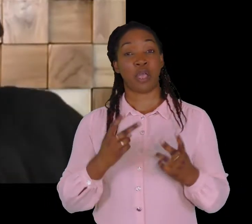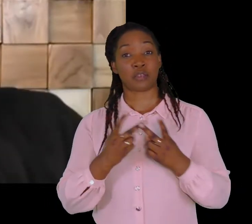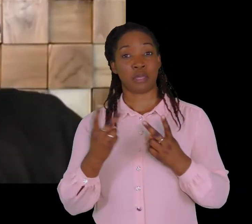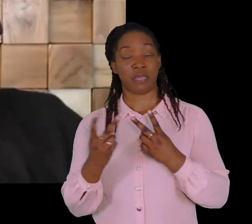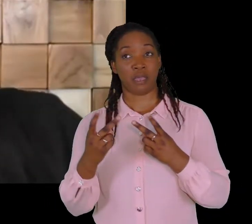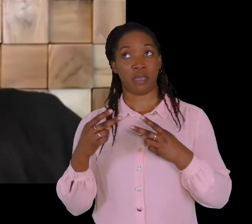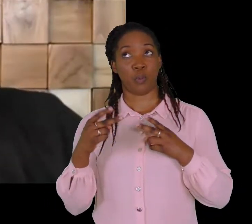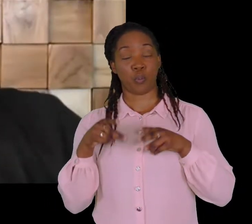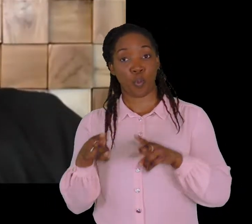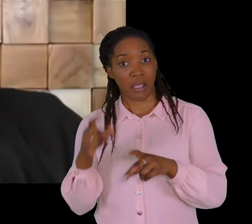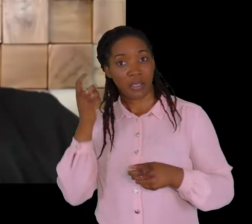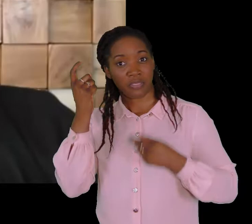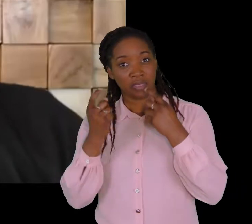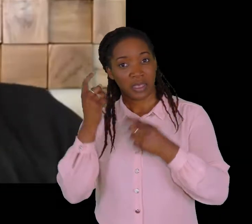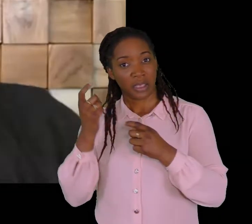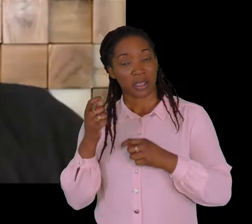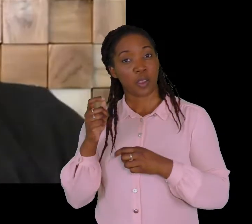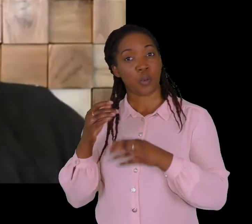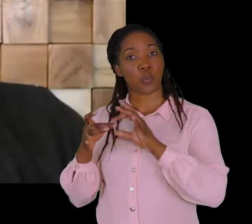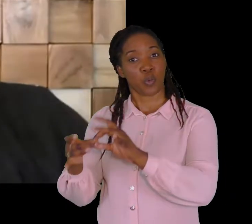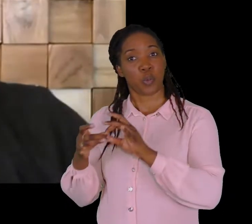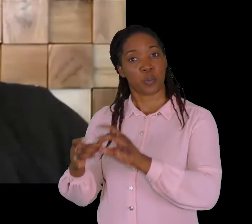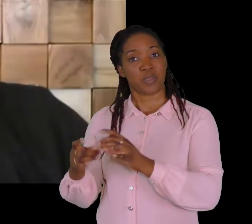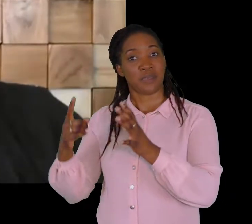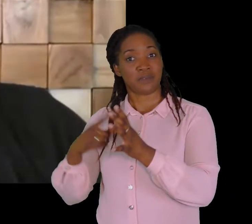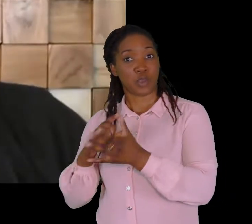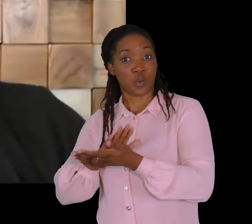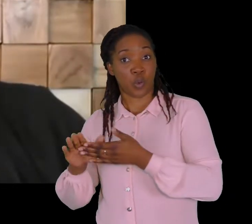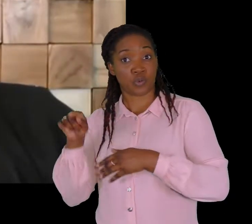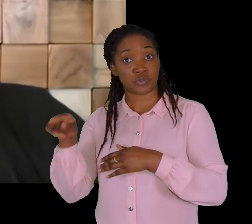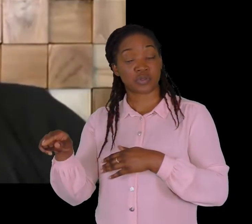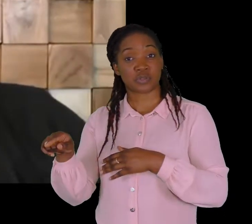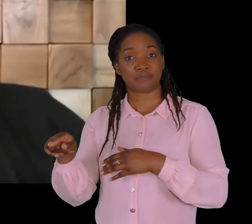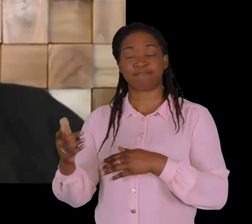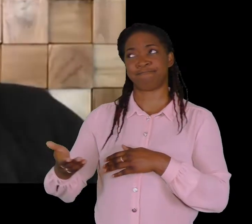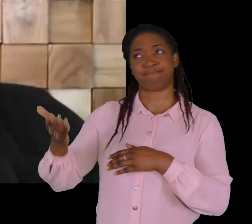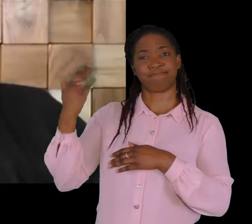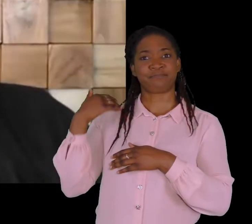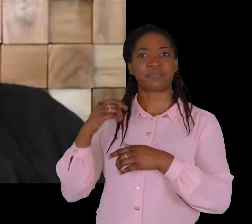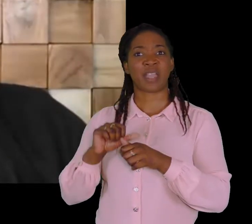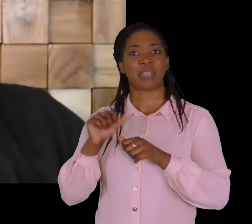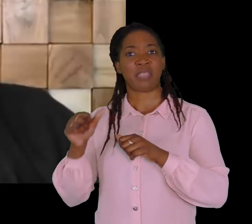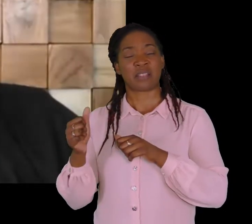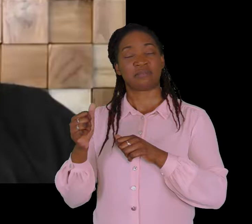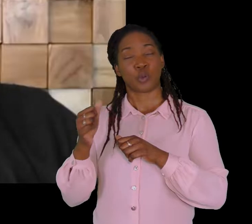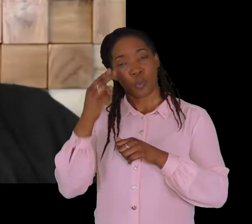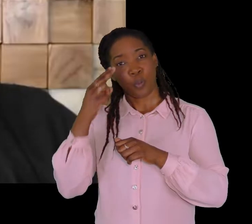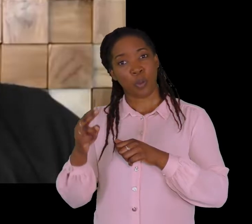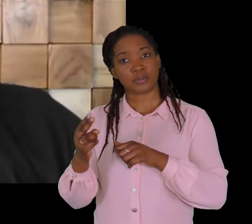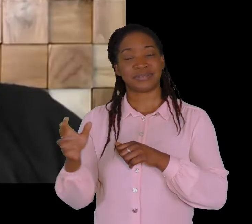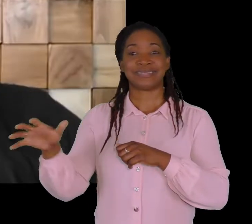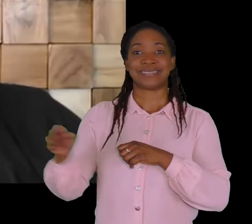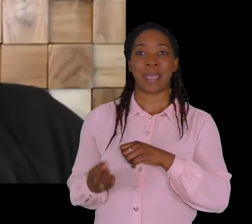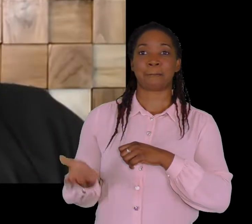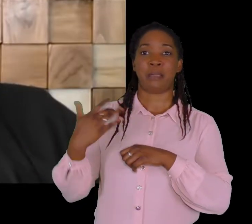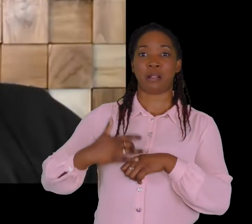Another source of my thinking of this was when I worked with Lubaina Himid on the exhibition Thin Black Lies at Tate